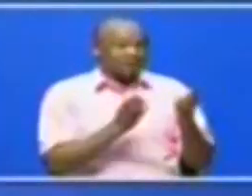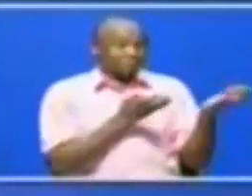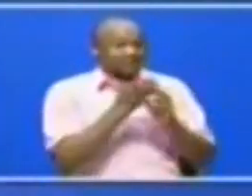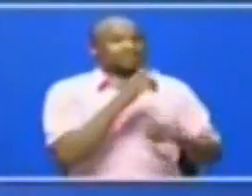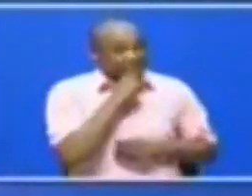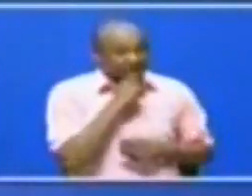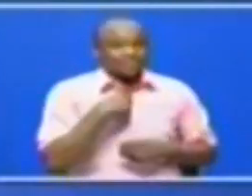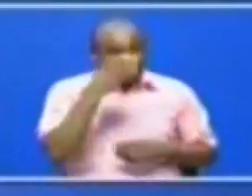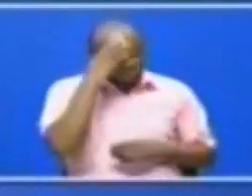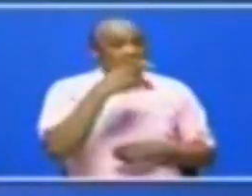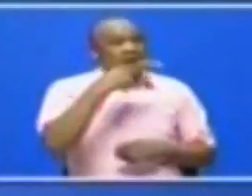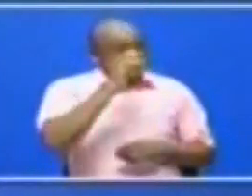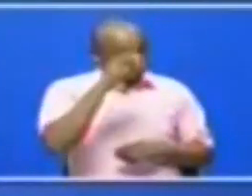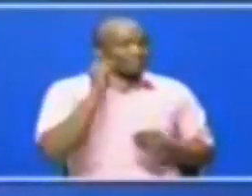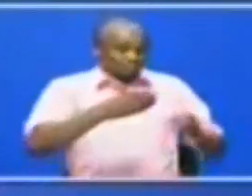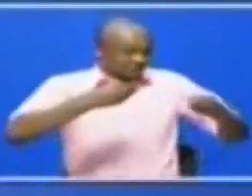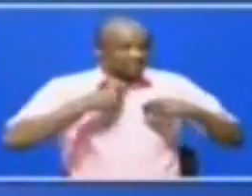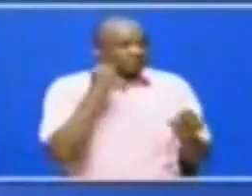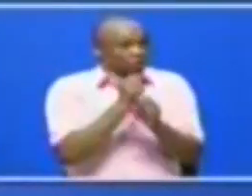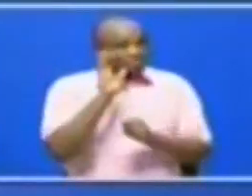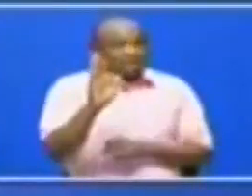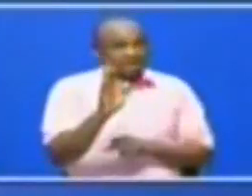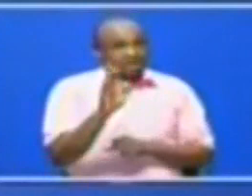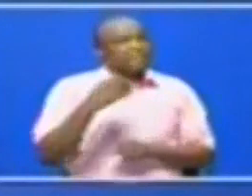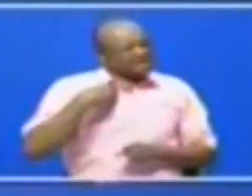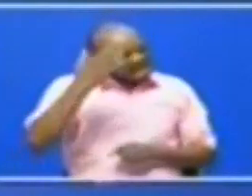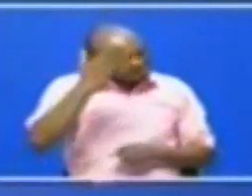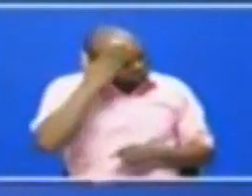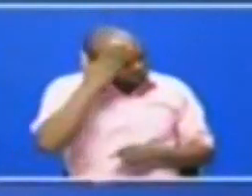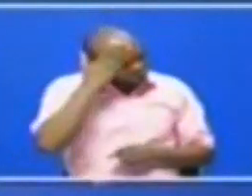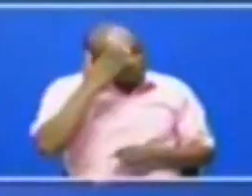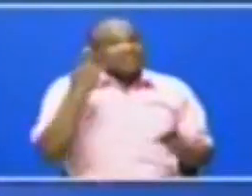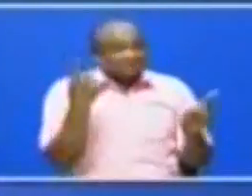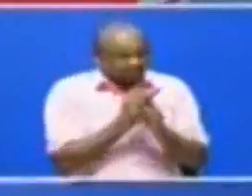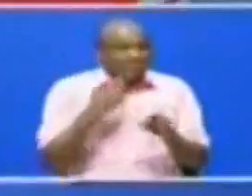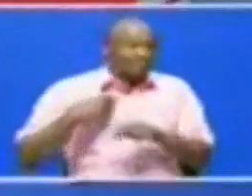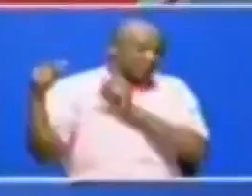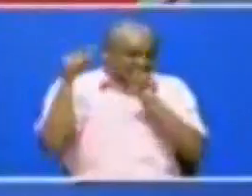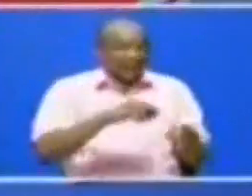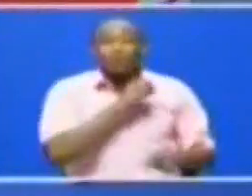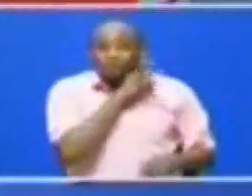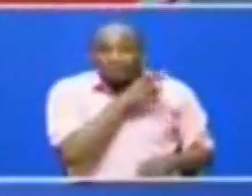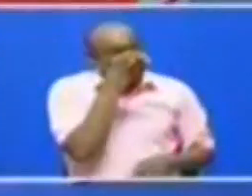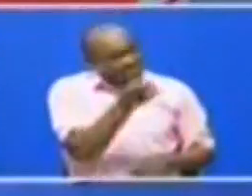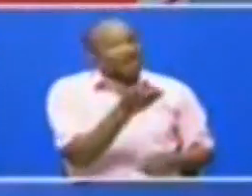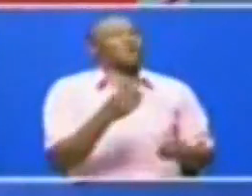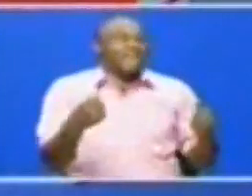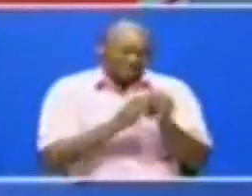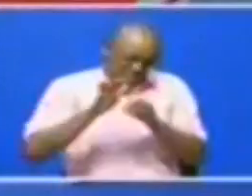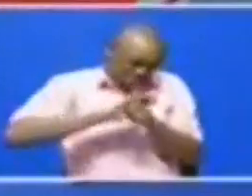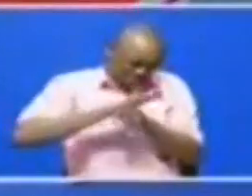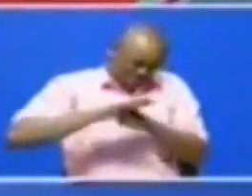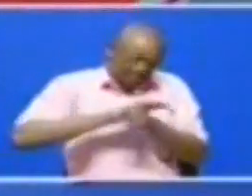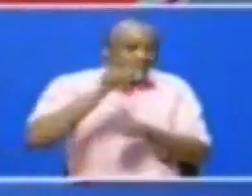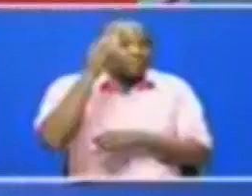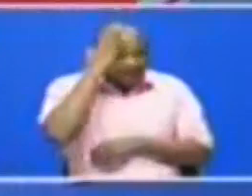hoping Harvey can give me a job in his law firm, because the floodgates for litigation are going to open quite literally coming